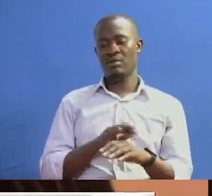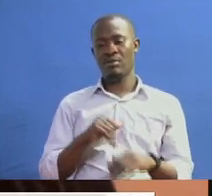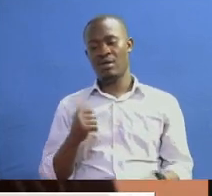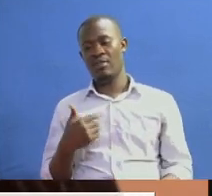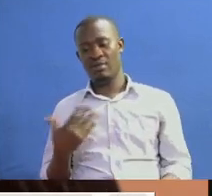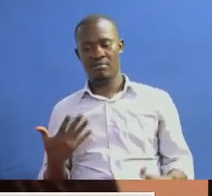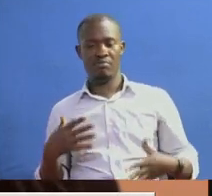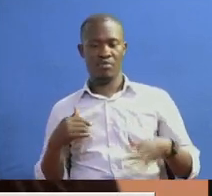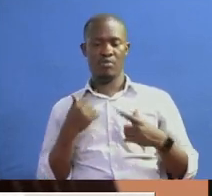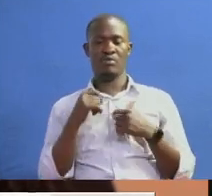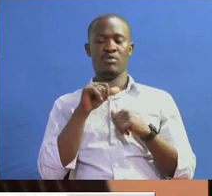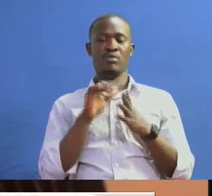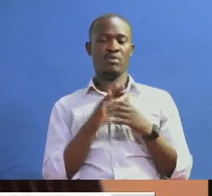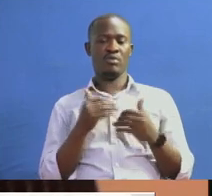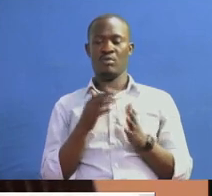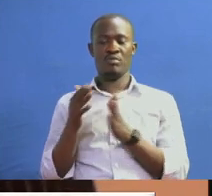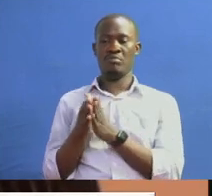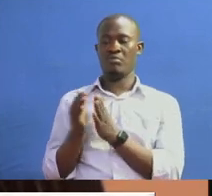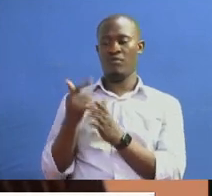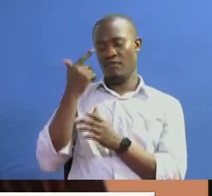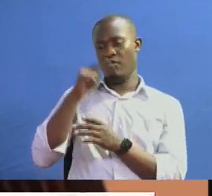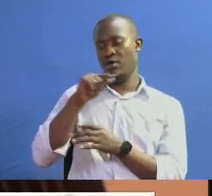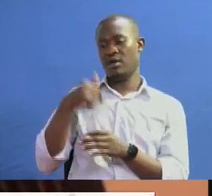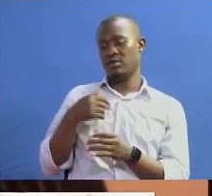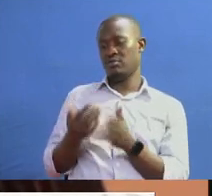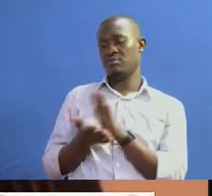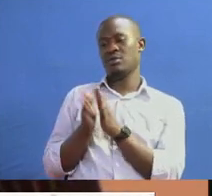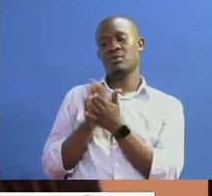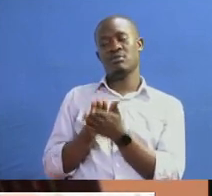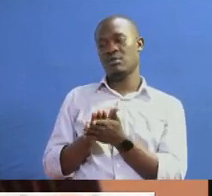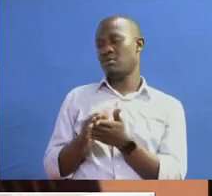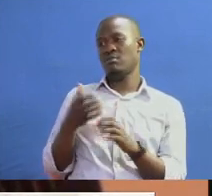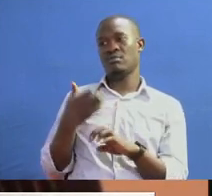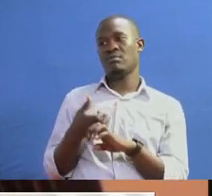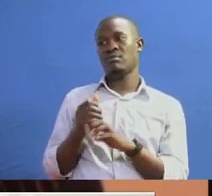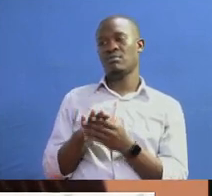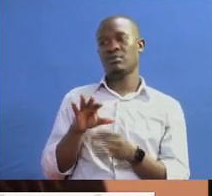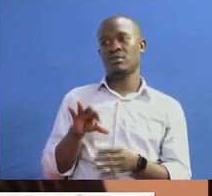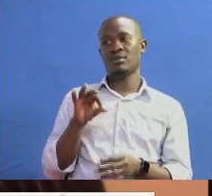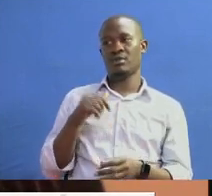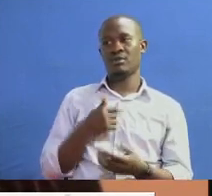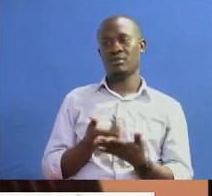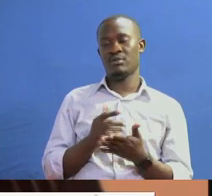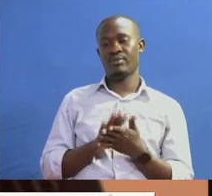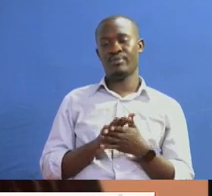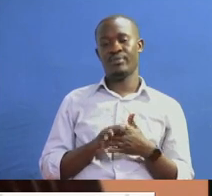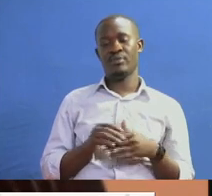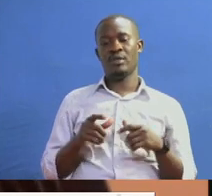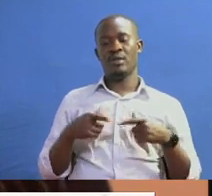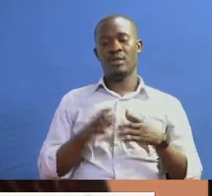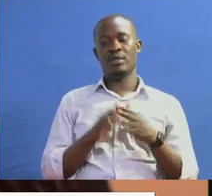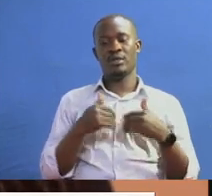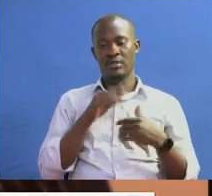are talking on behalf of us, it really becomes difficult. So one thing that I would really like to encourage the Kenyan youth is that let us be there,